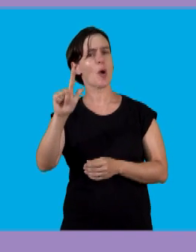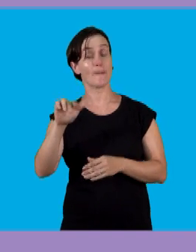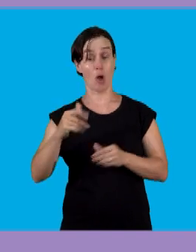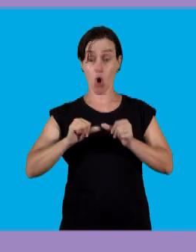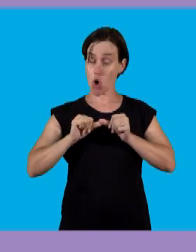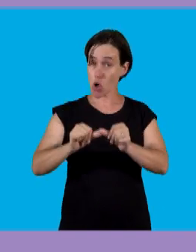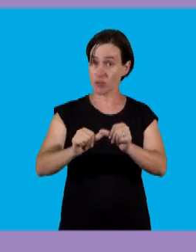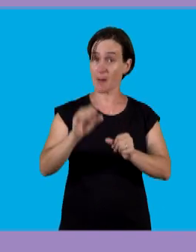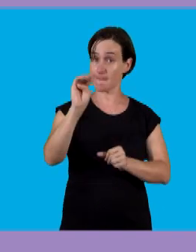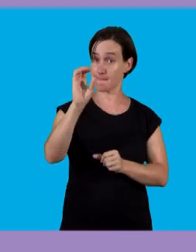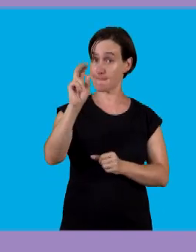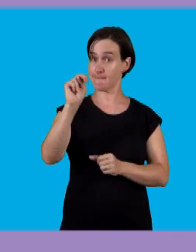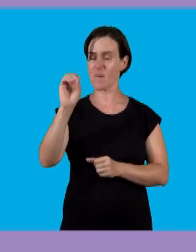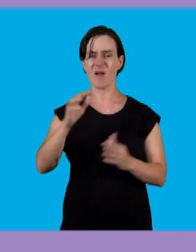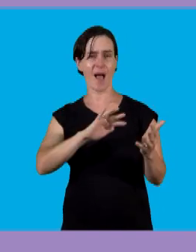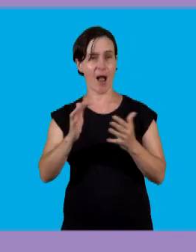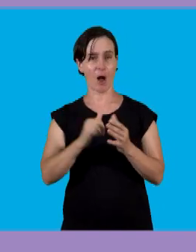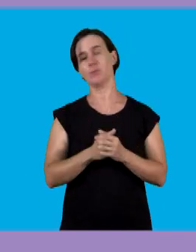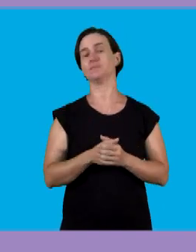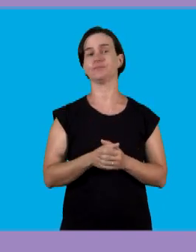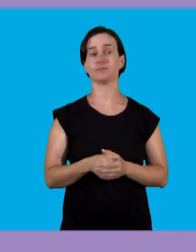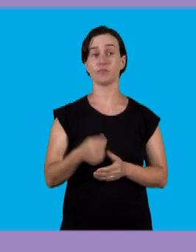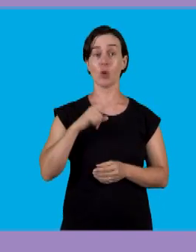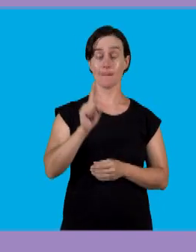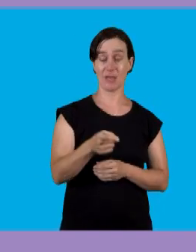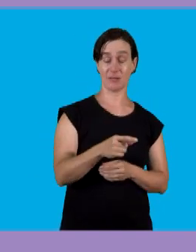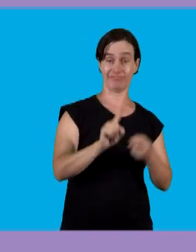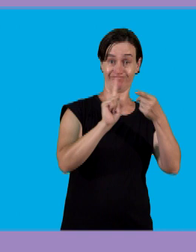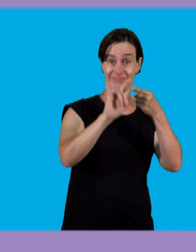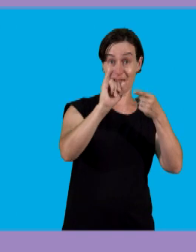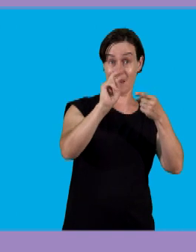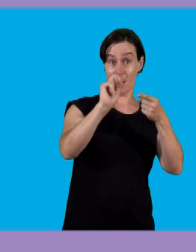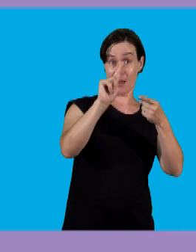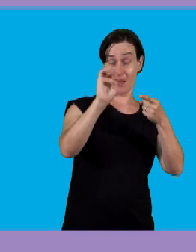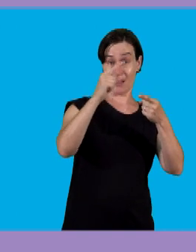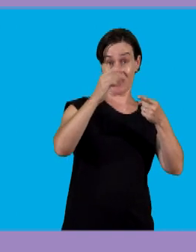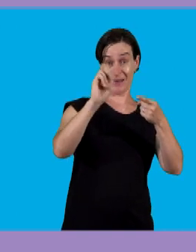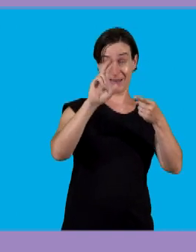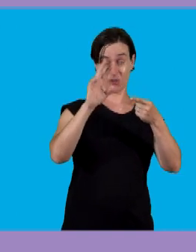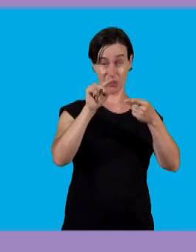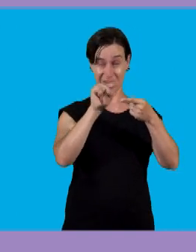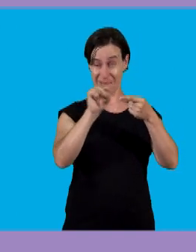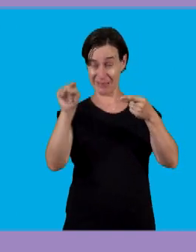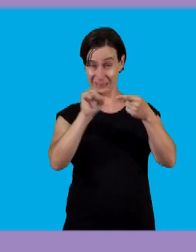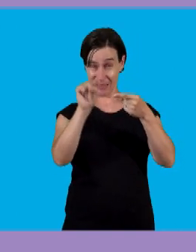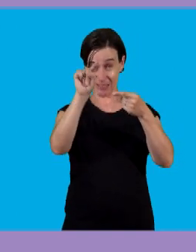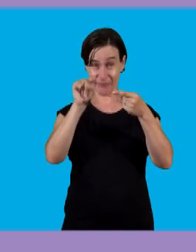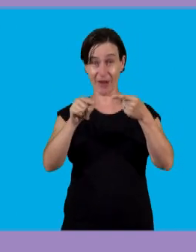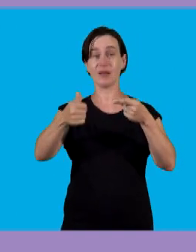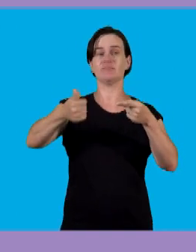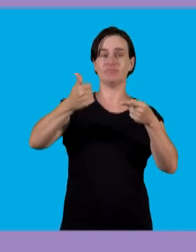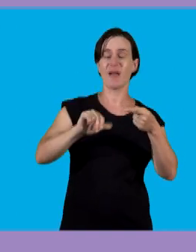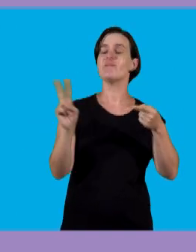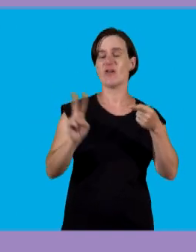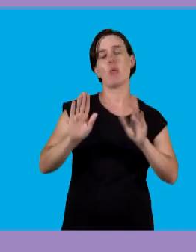are going to divide the integers together and the variables are going to stay as is. So now we are dividing binomials